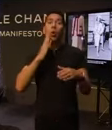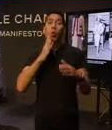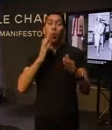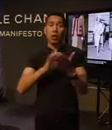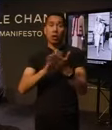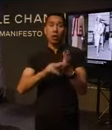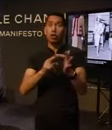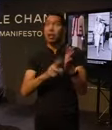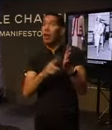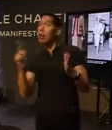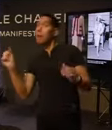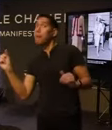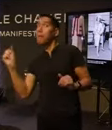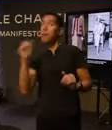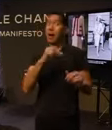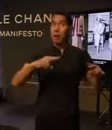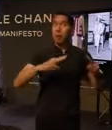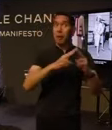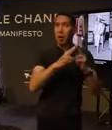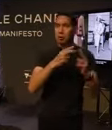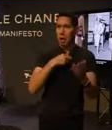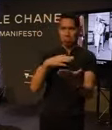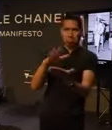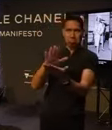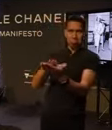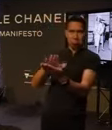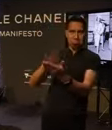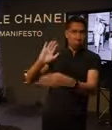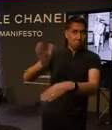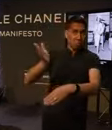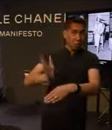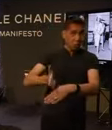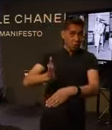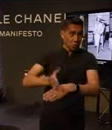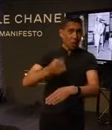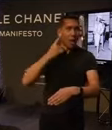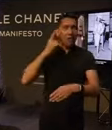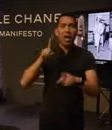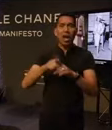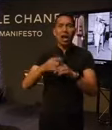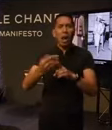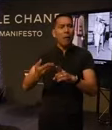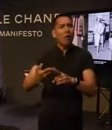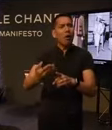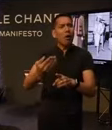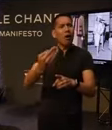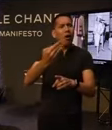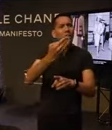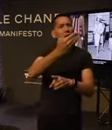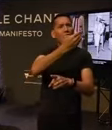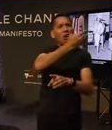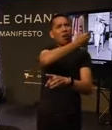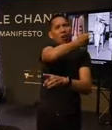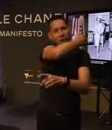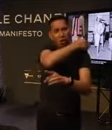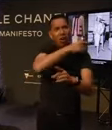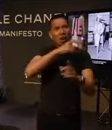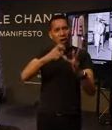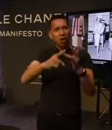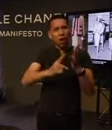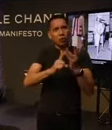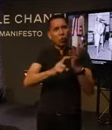absolutely abhorred her styles. They talked about ghosts of couture past. They were not in favour of